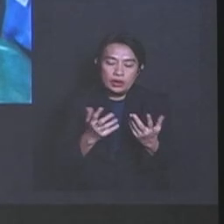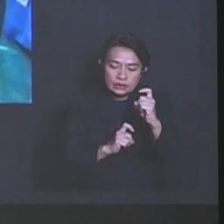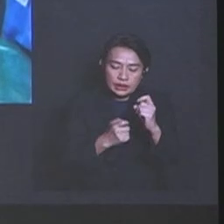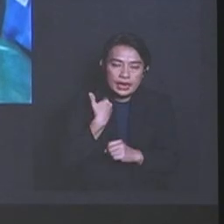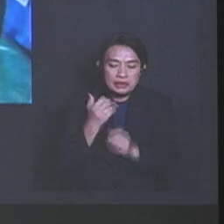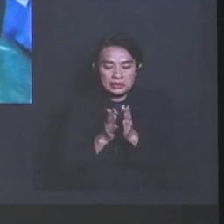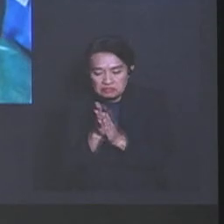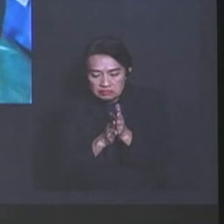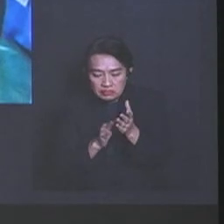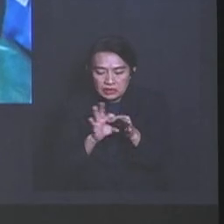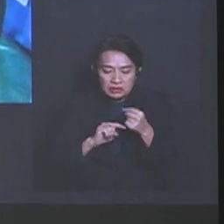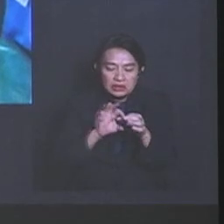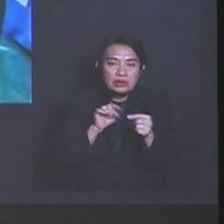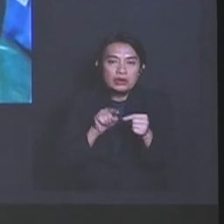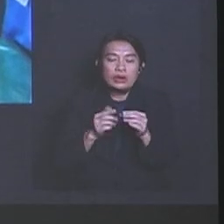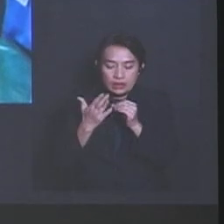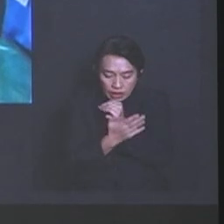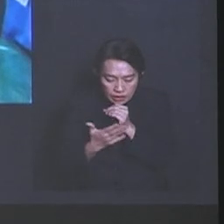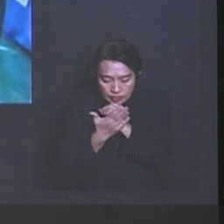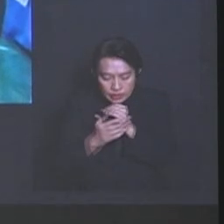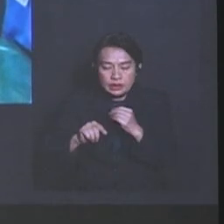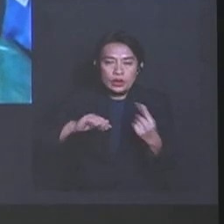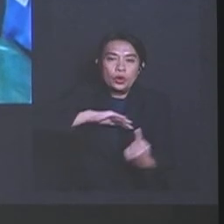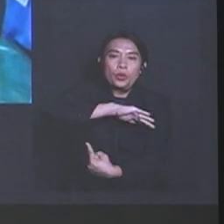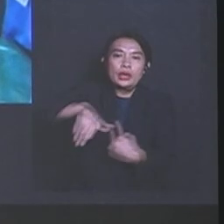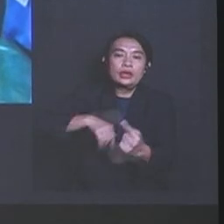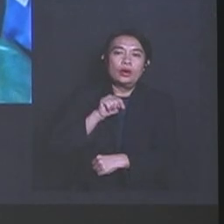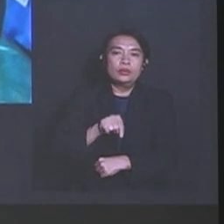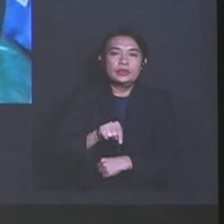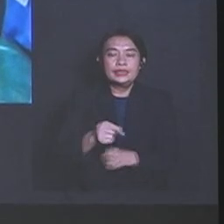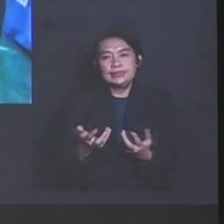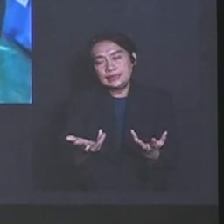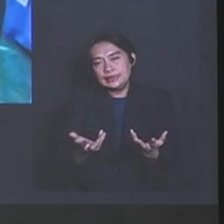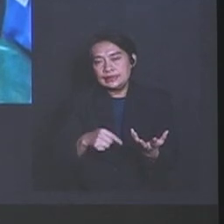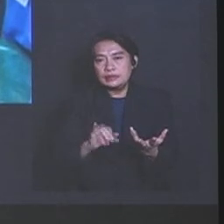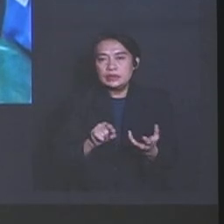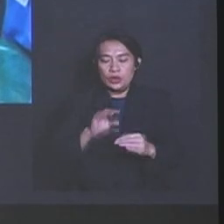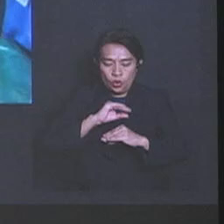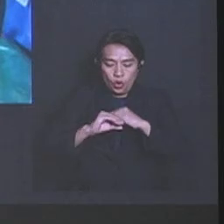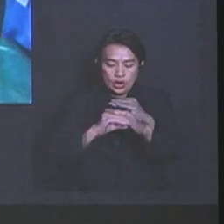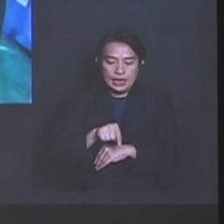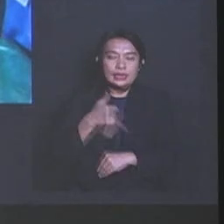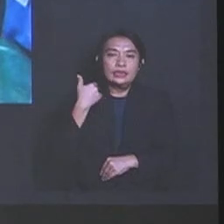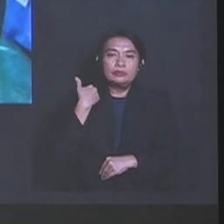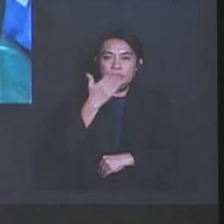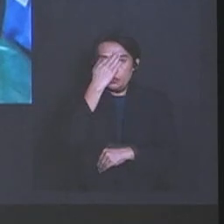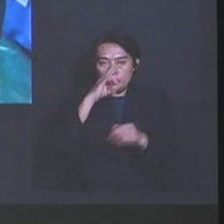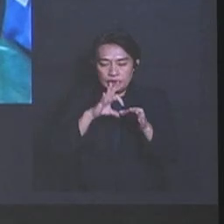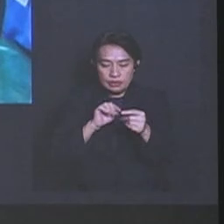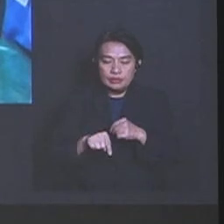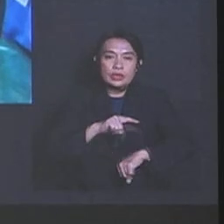living. So we have a very easy one is like, why not we expand school to be